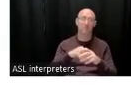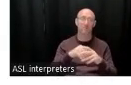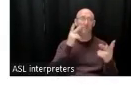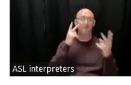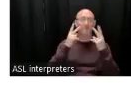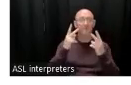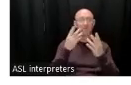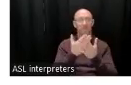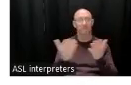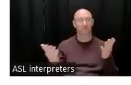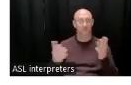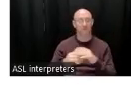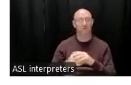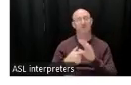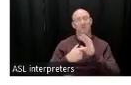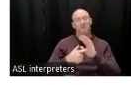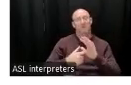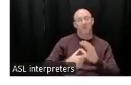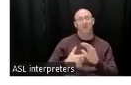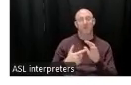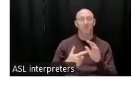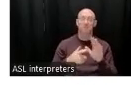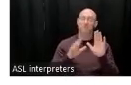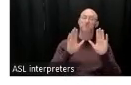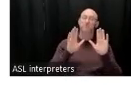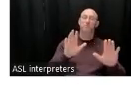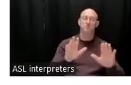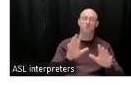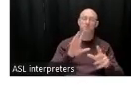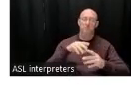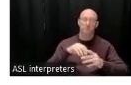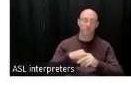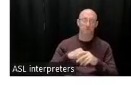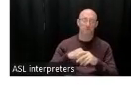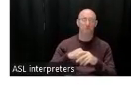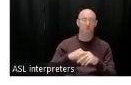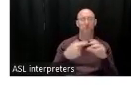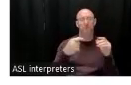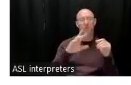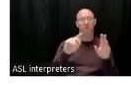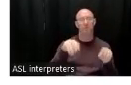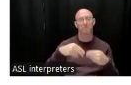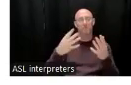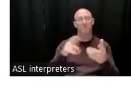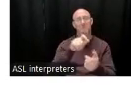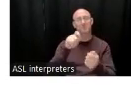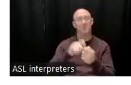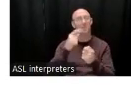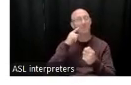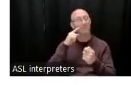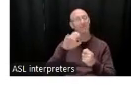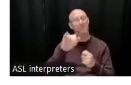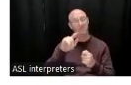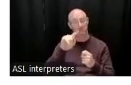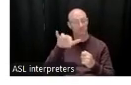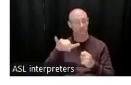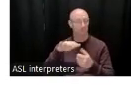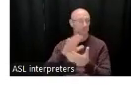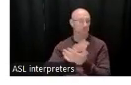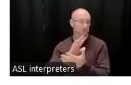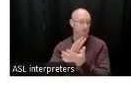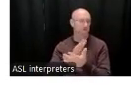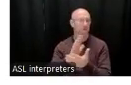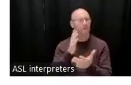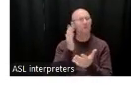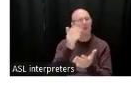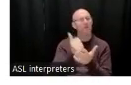elements. Those are a great thing to include for any grant proposal, but especially for your facilities document. They can help clarify what